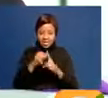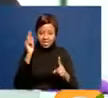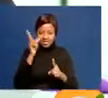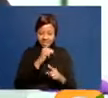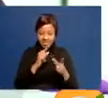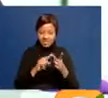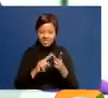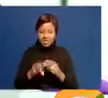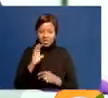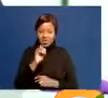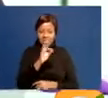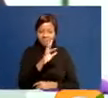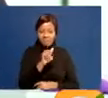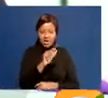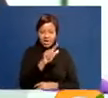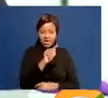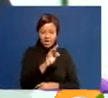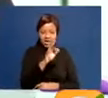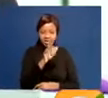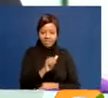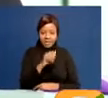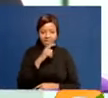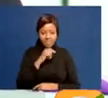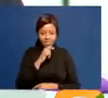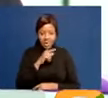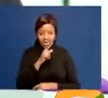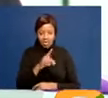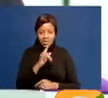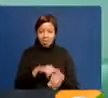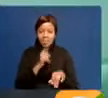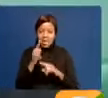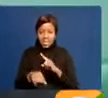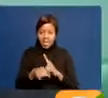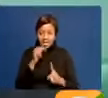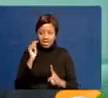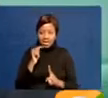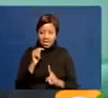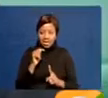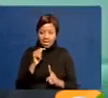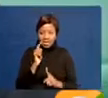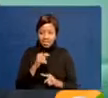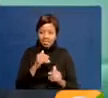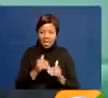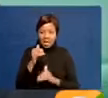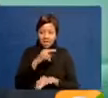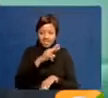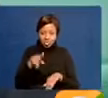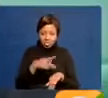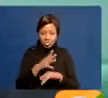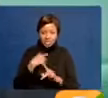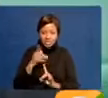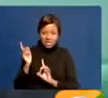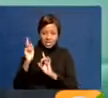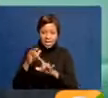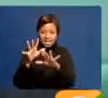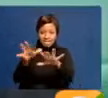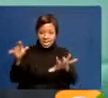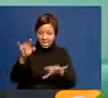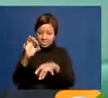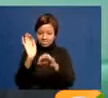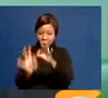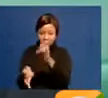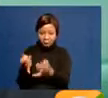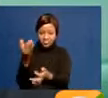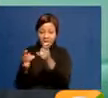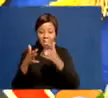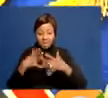get the estate Ofafa Jericho, because when they murdered him, they came 2 hours later, they burnt down Bama Market. The